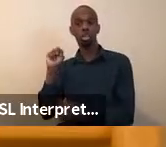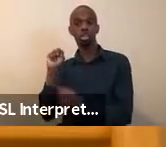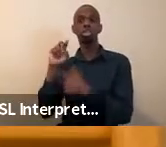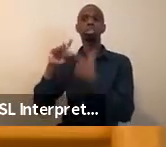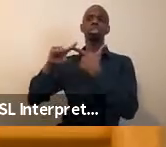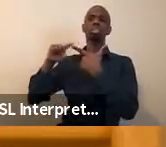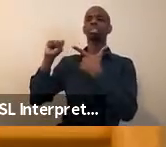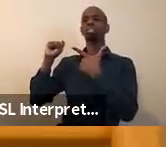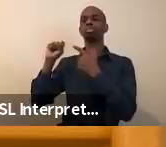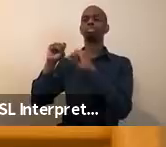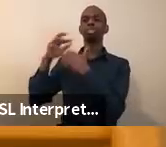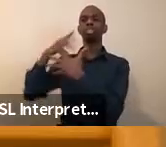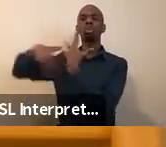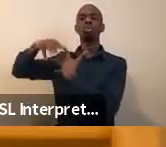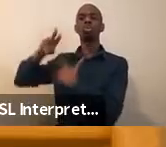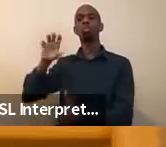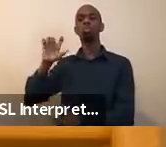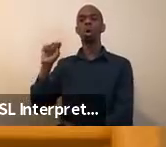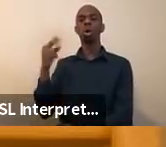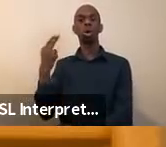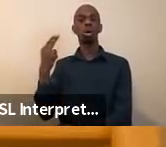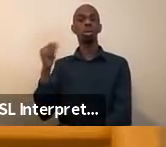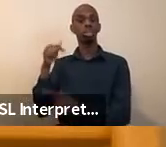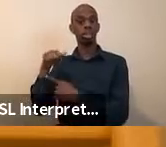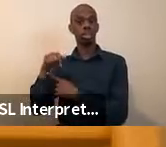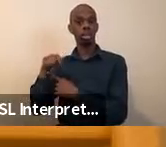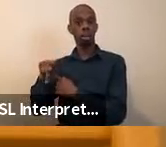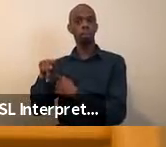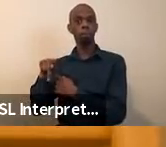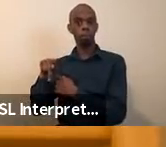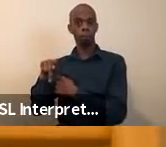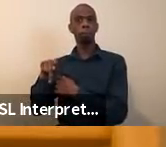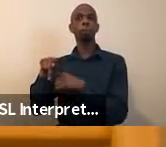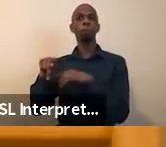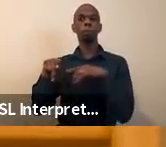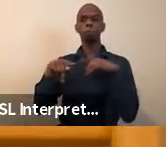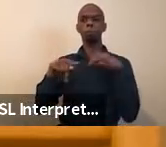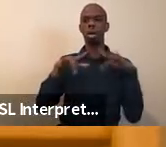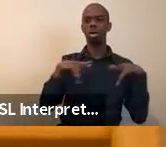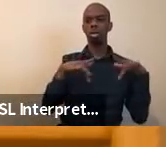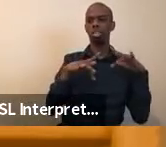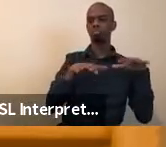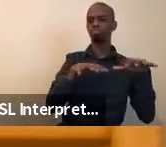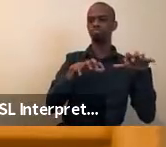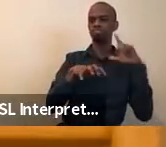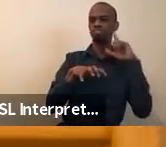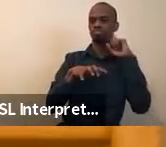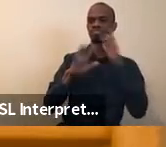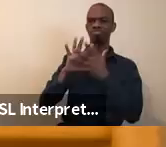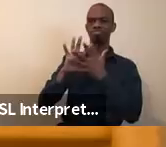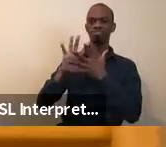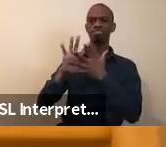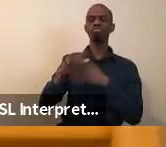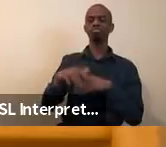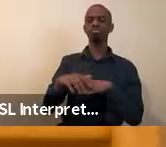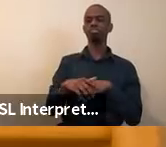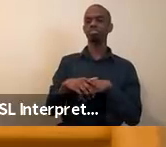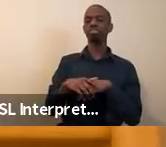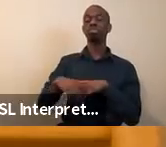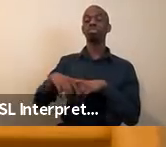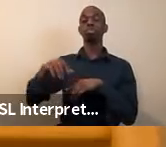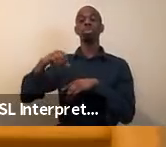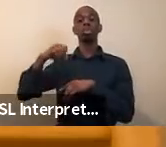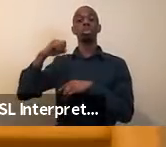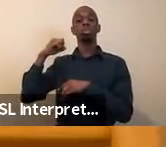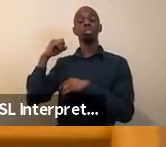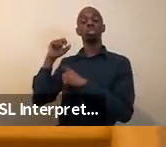the editor of We Do This Till We Free Us, Abolitionist Organizing and Transforming Justice, a book